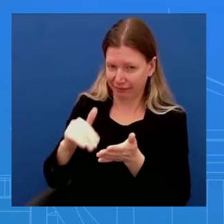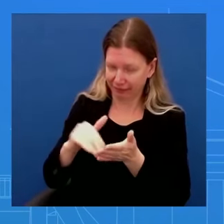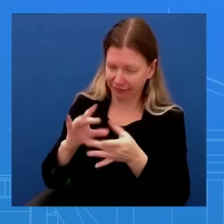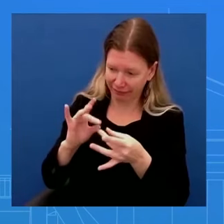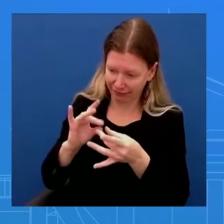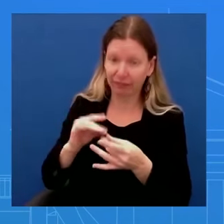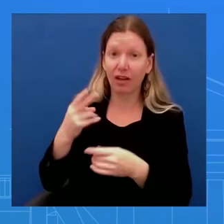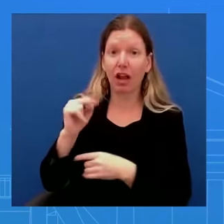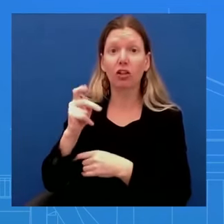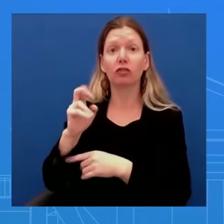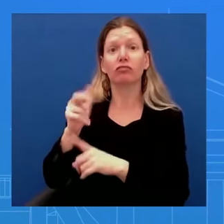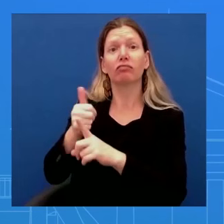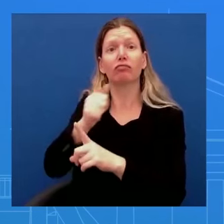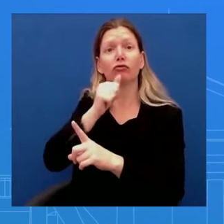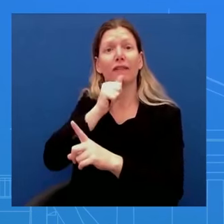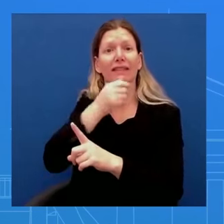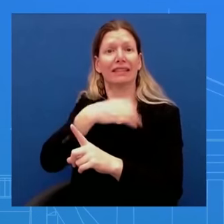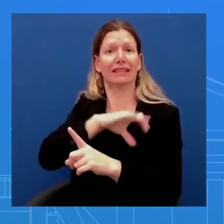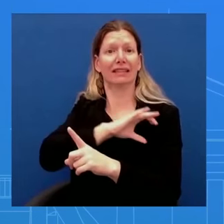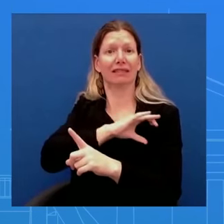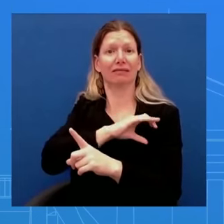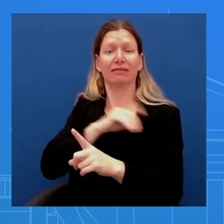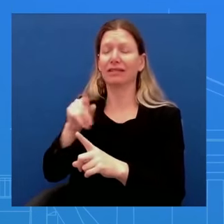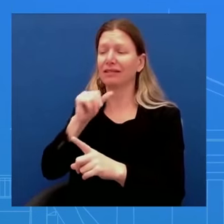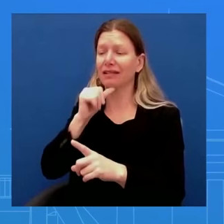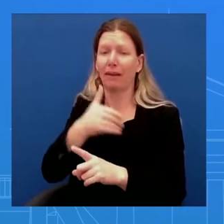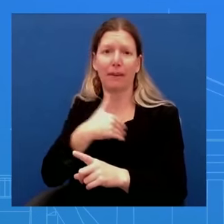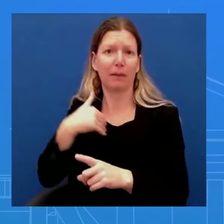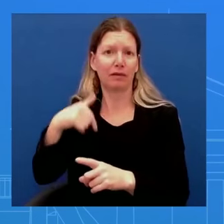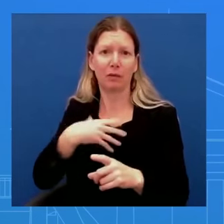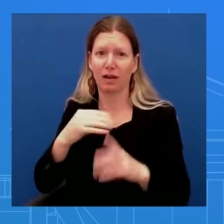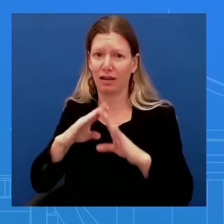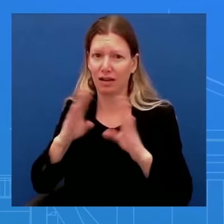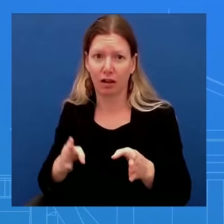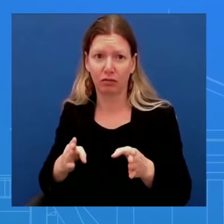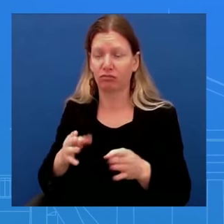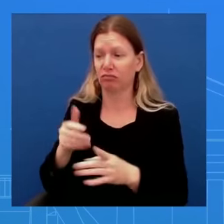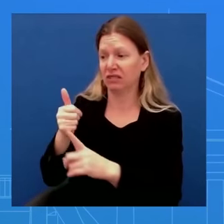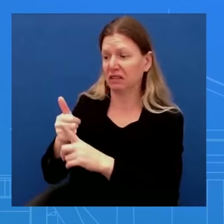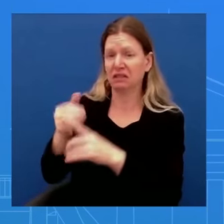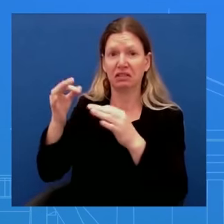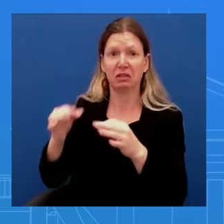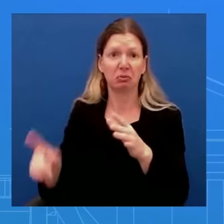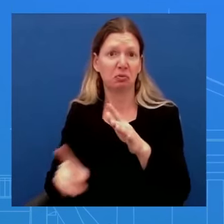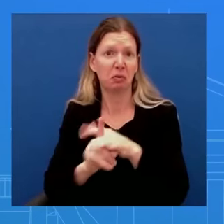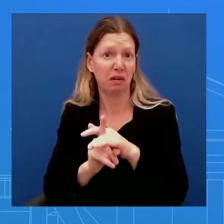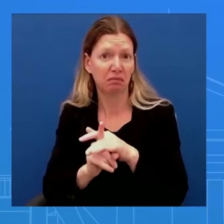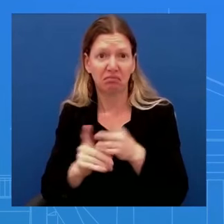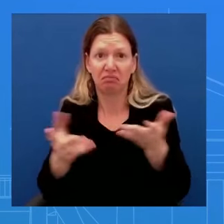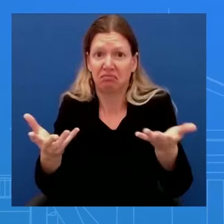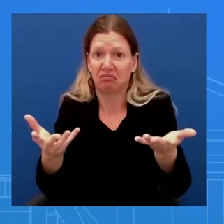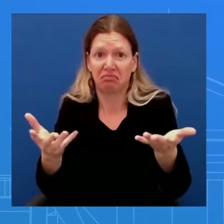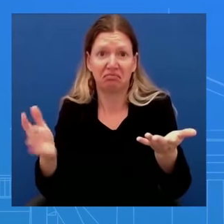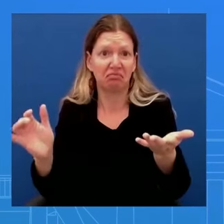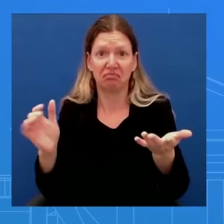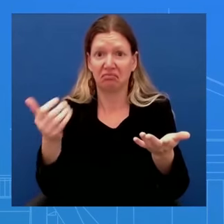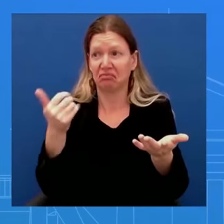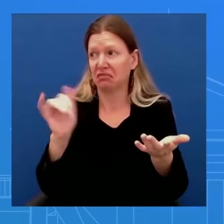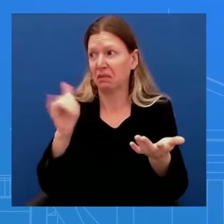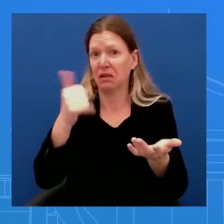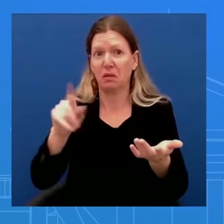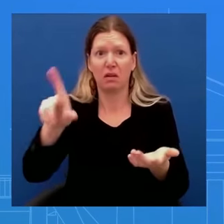did today, about how to respond to Congress. And so I would refer you any further questions, any additional questions about